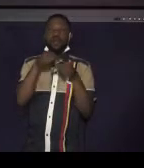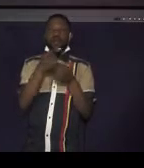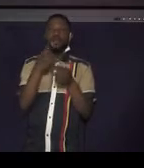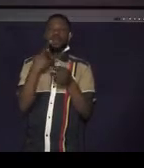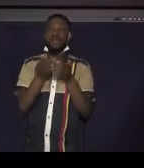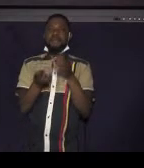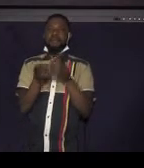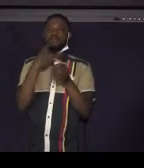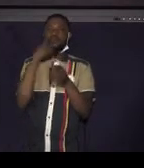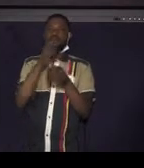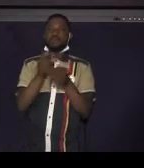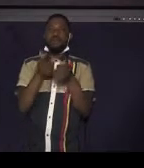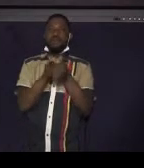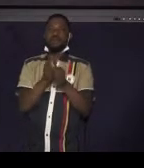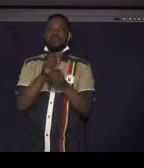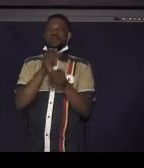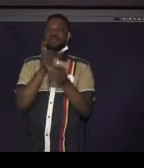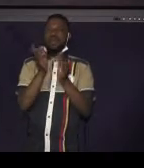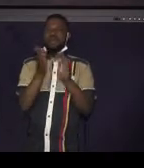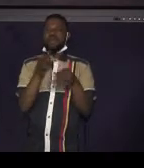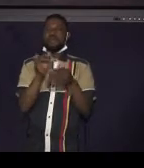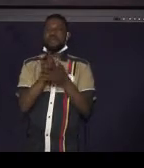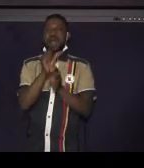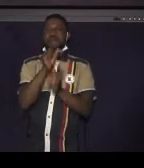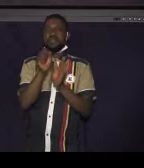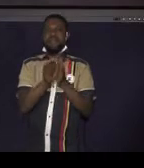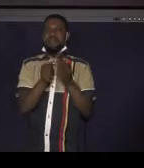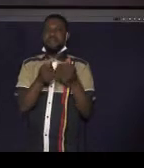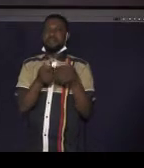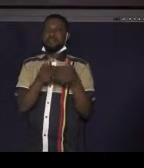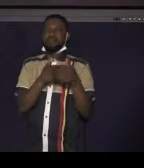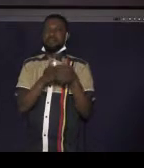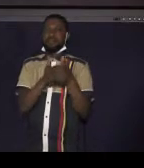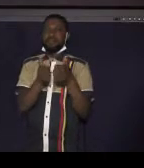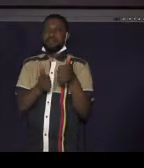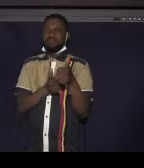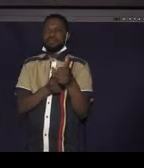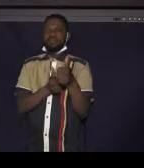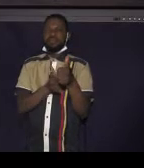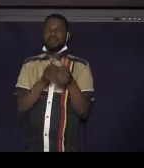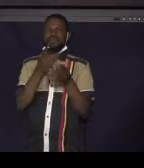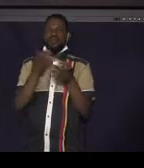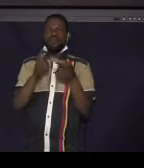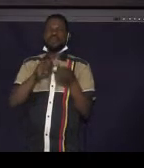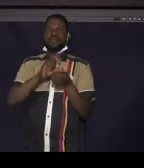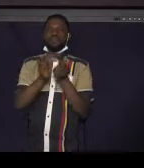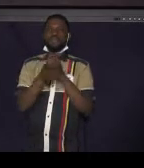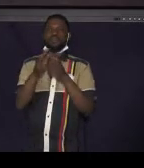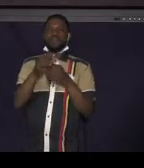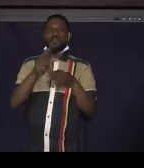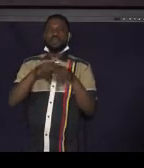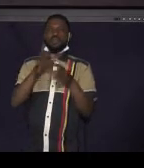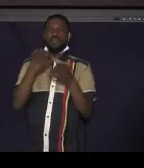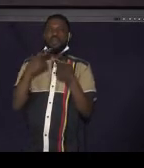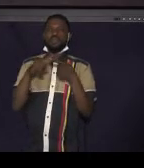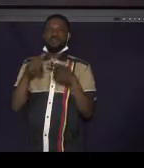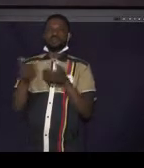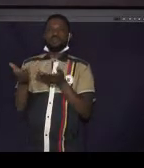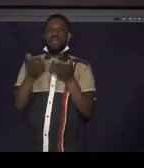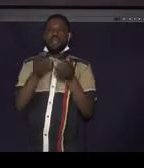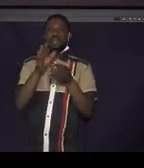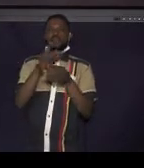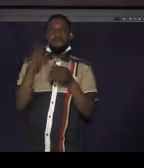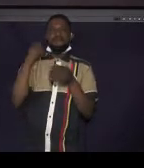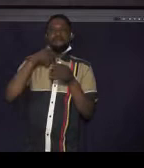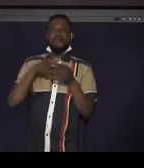must follow. You must not leave that sign behind. It's like, you want to change your seat, you have to carry your bag along with